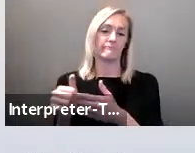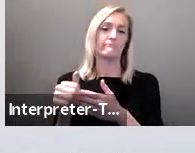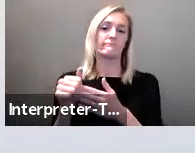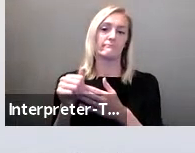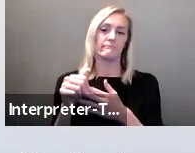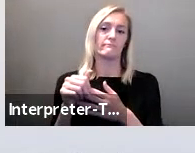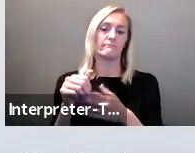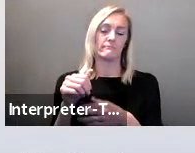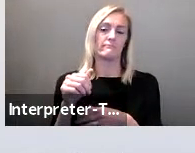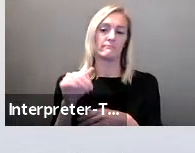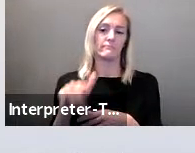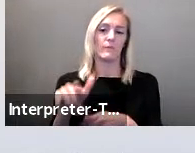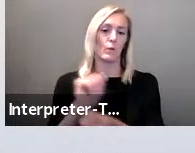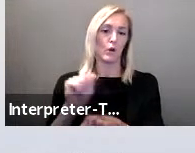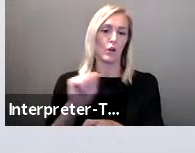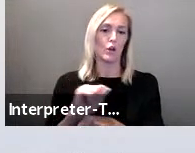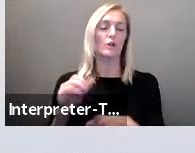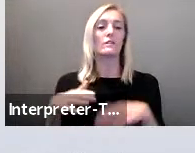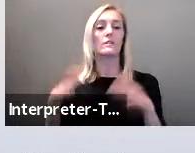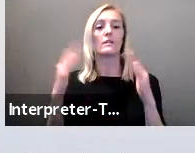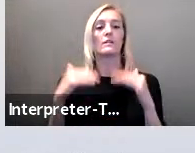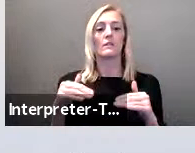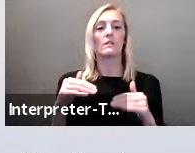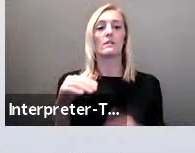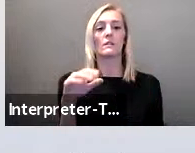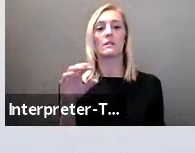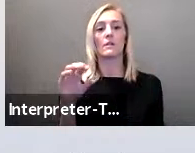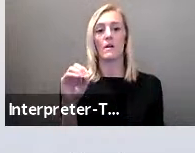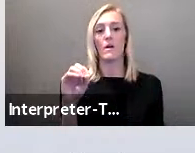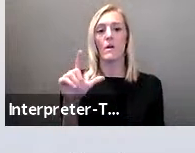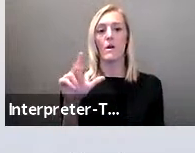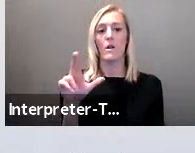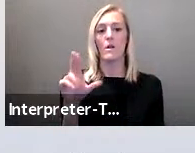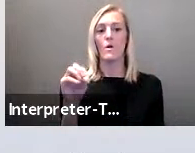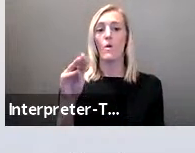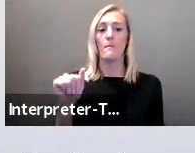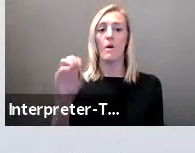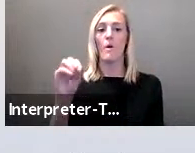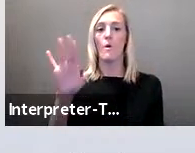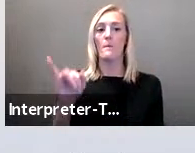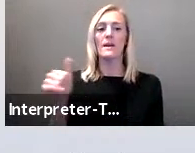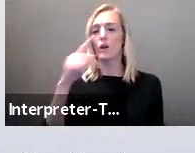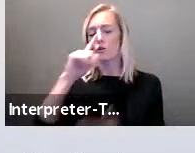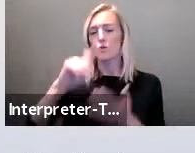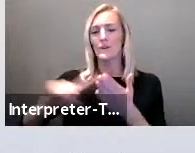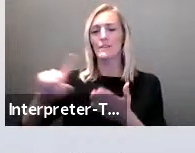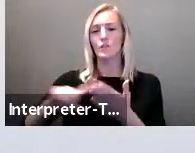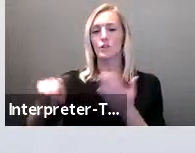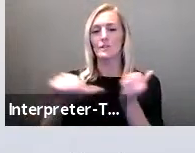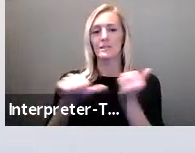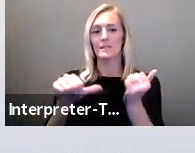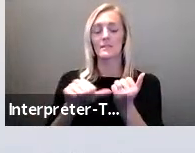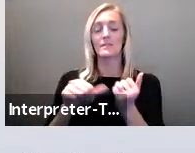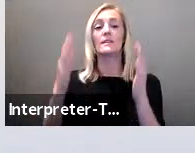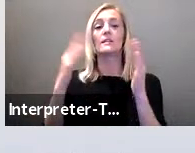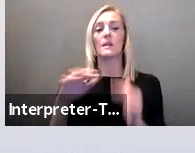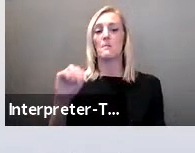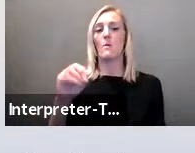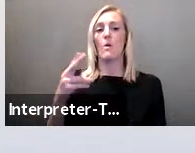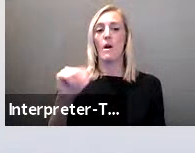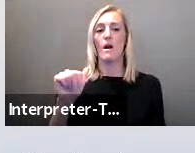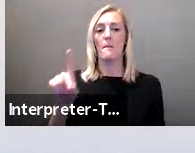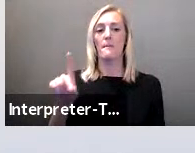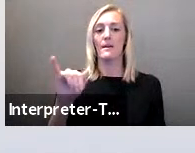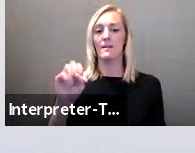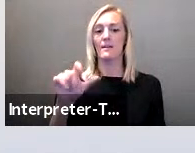the sororities and fraternities. And then there's Aloma Obi, who is the research assistant at our new GRA, Muhammad Islam. We also have